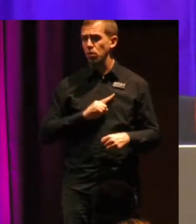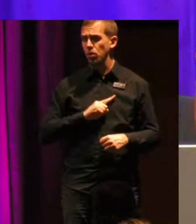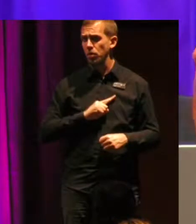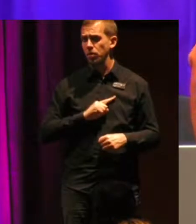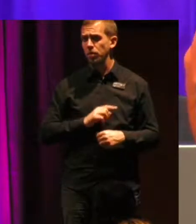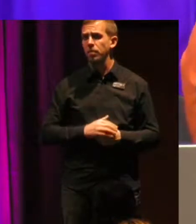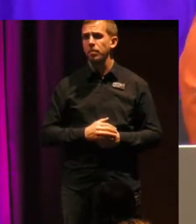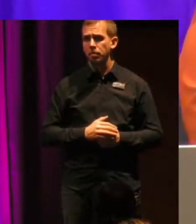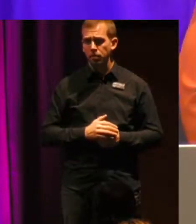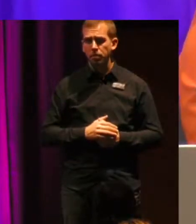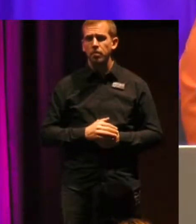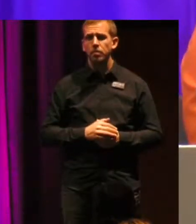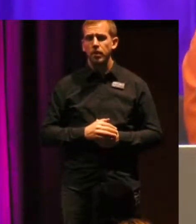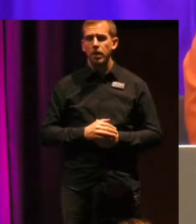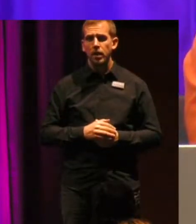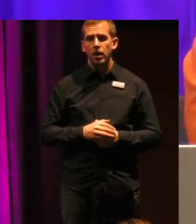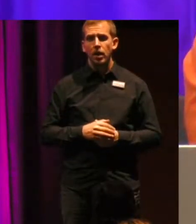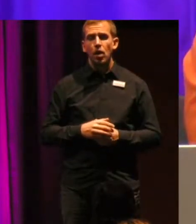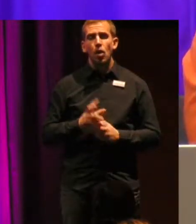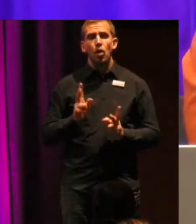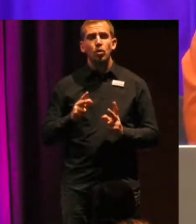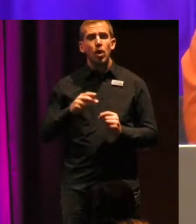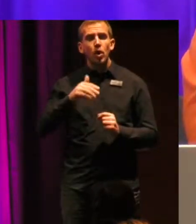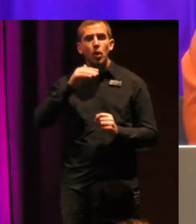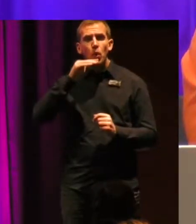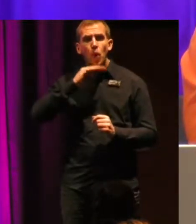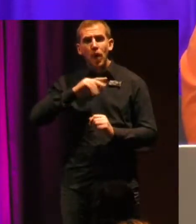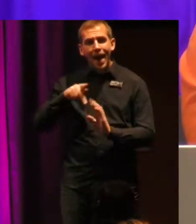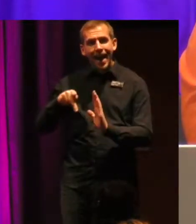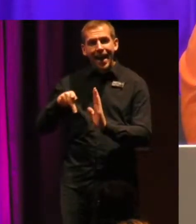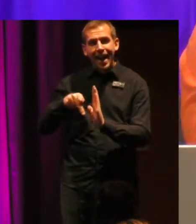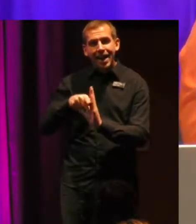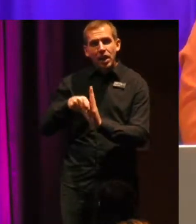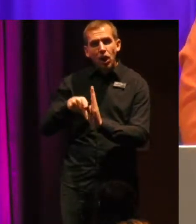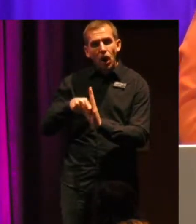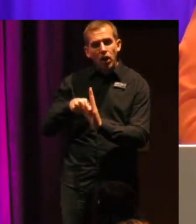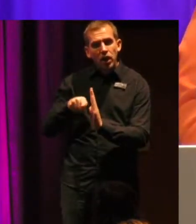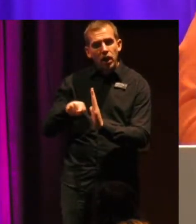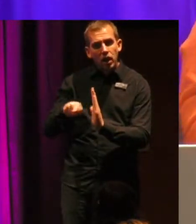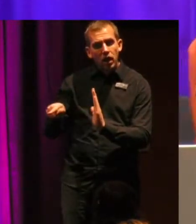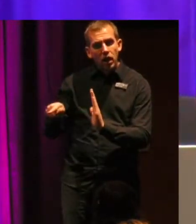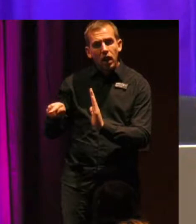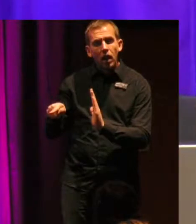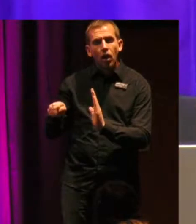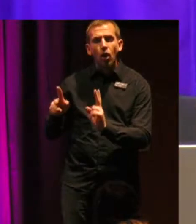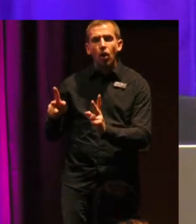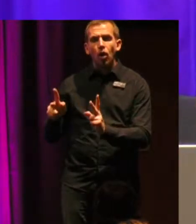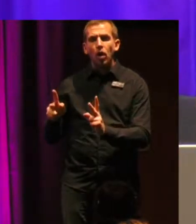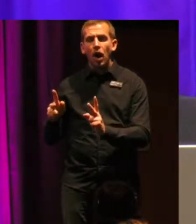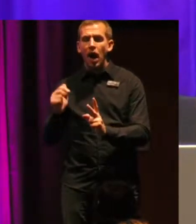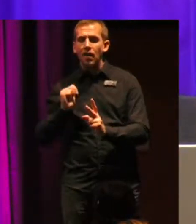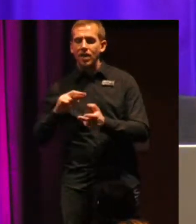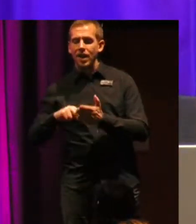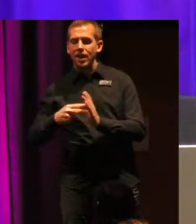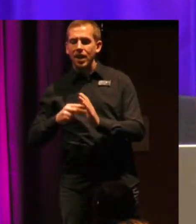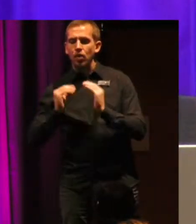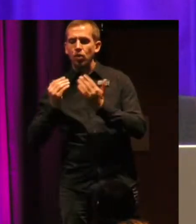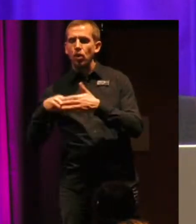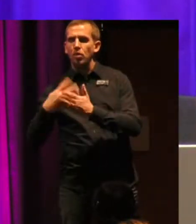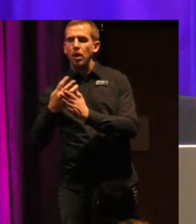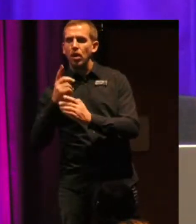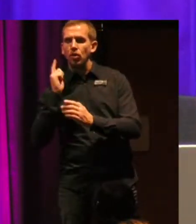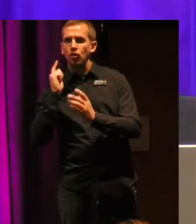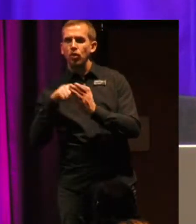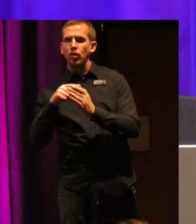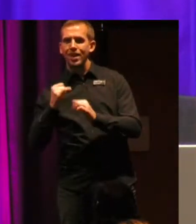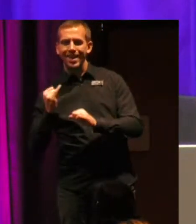we're finding with a number of younger candidates, it's actually helped them to break into the democratic